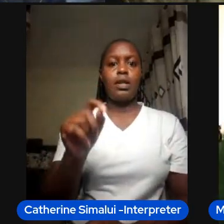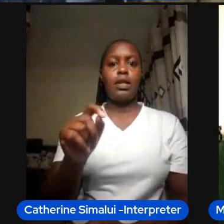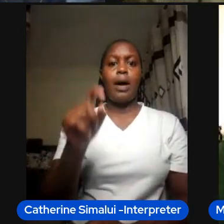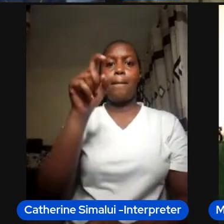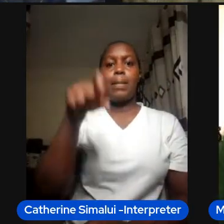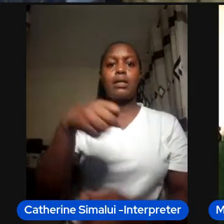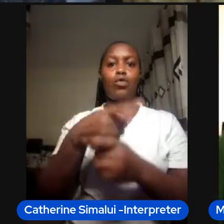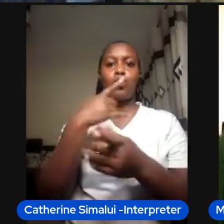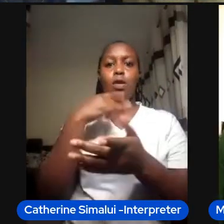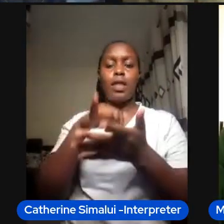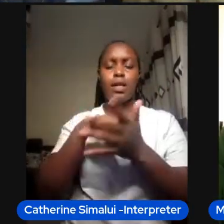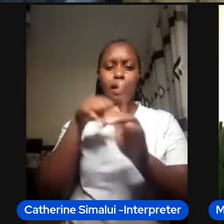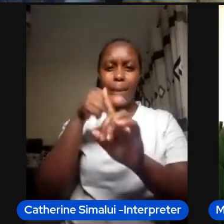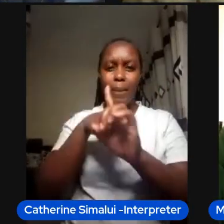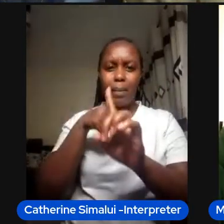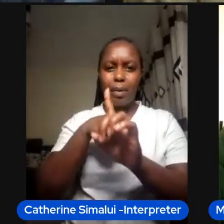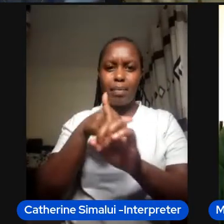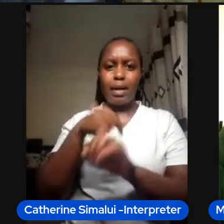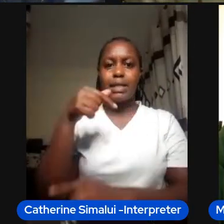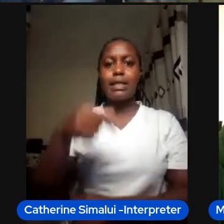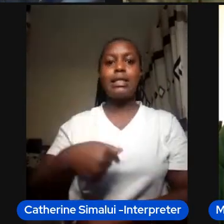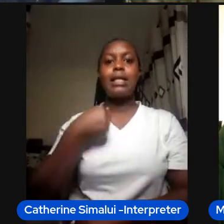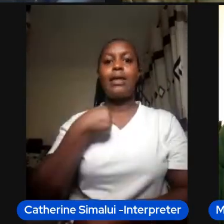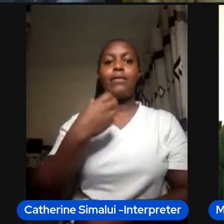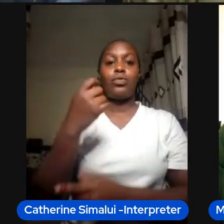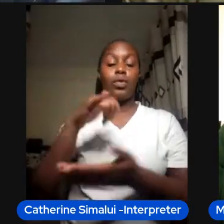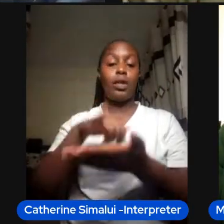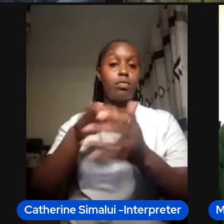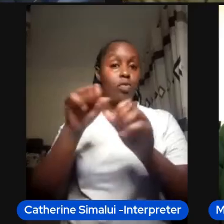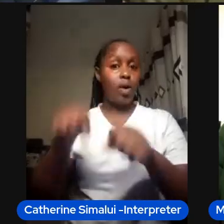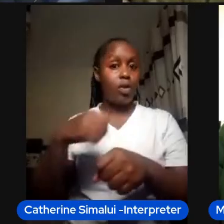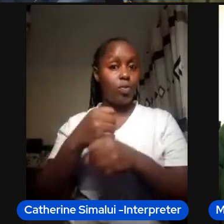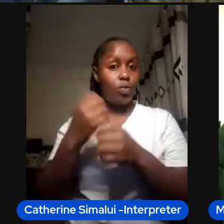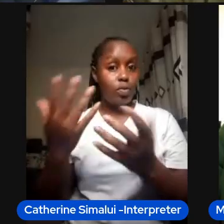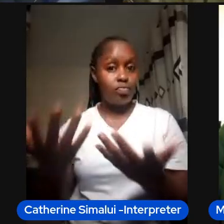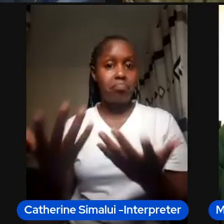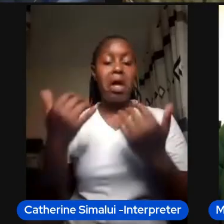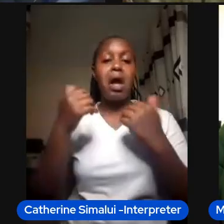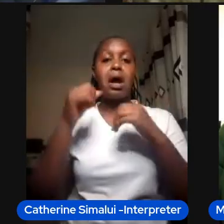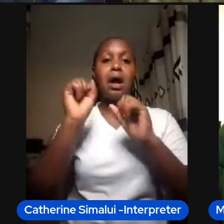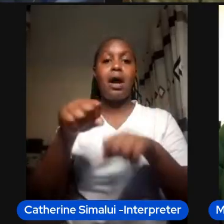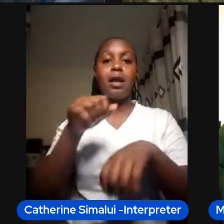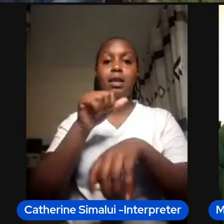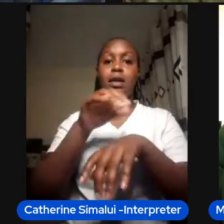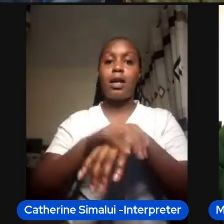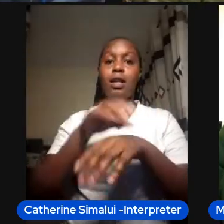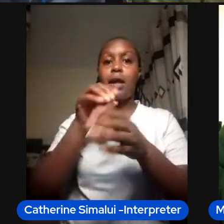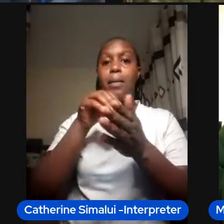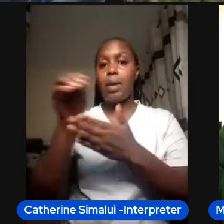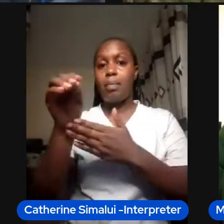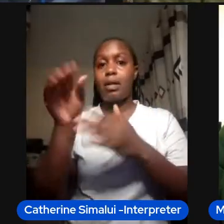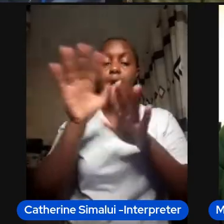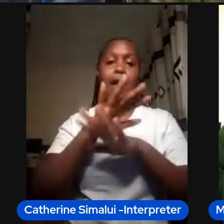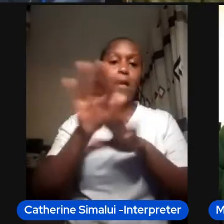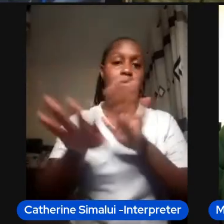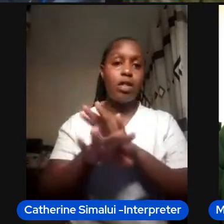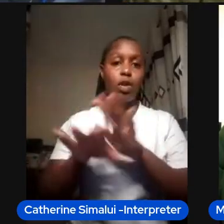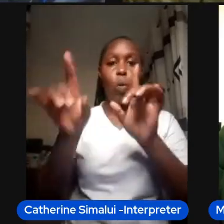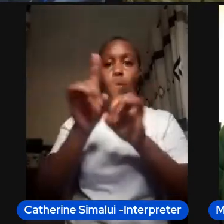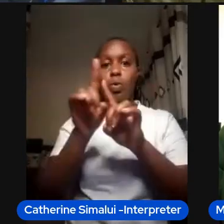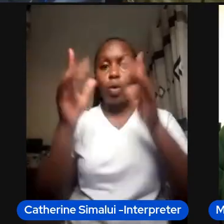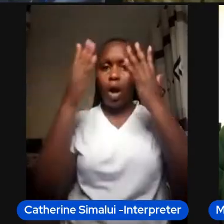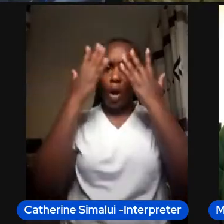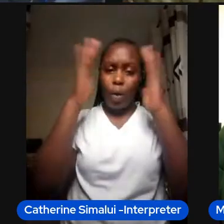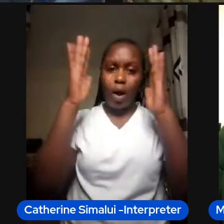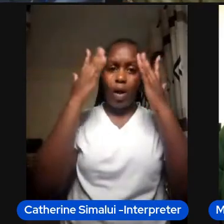you have to put in the work so that you can you can get the pay and everything, and also spread awareness. As we are